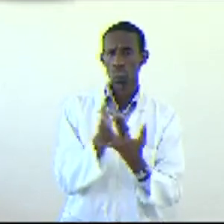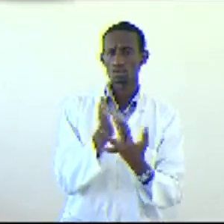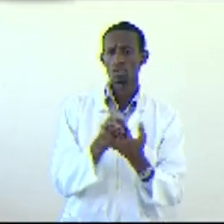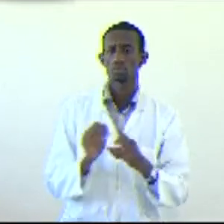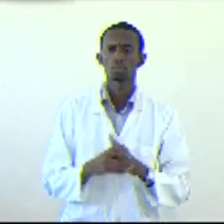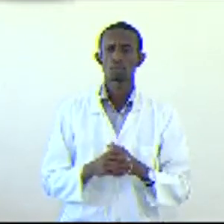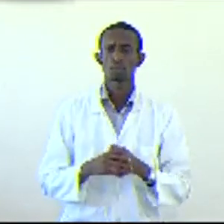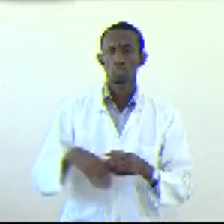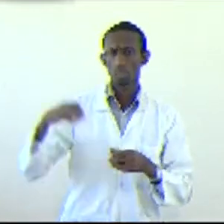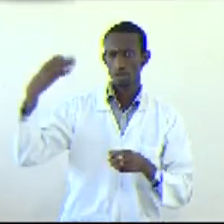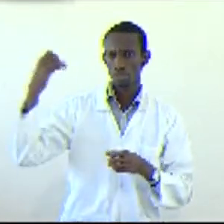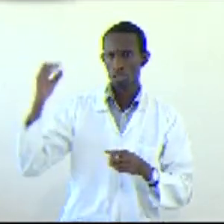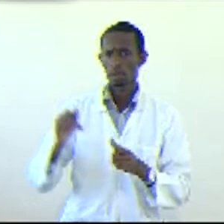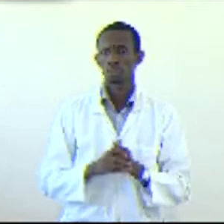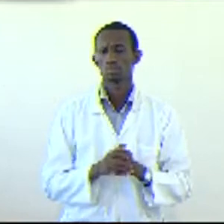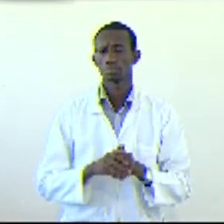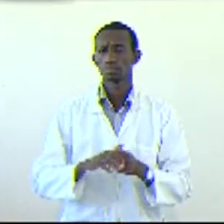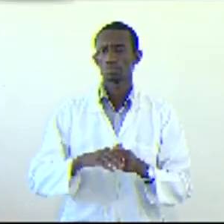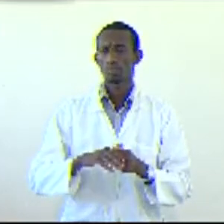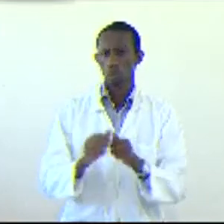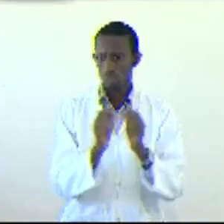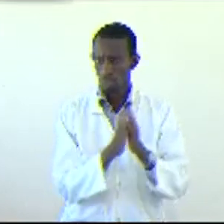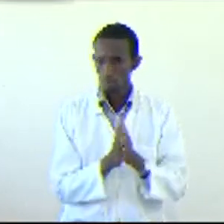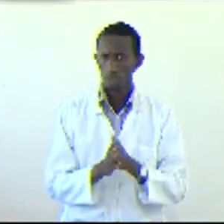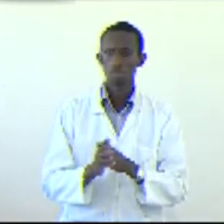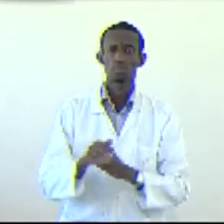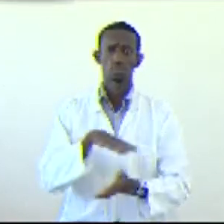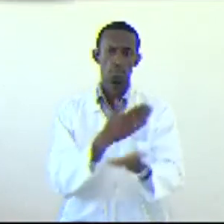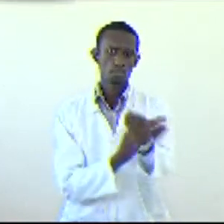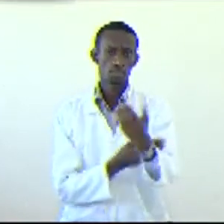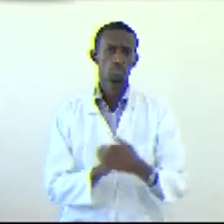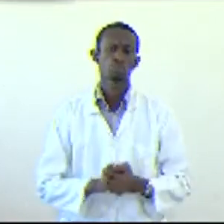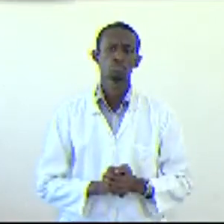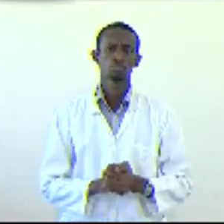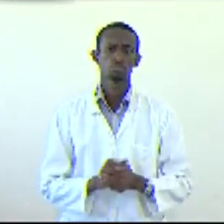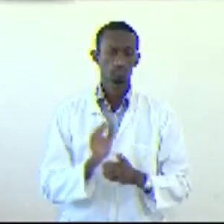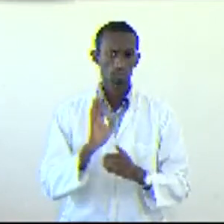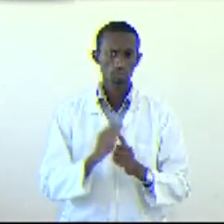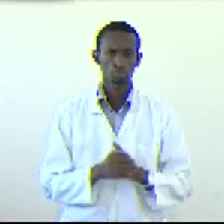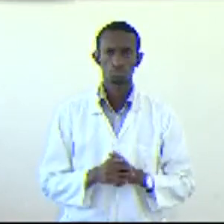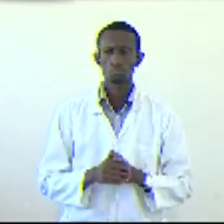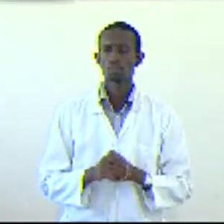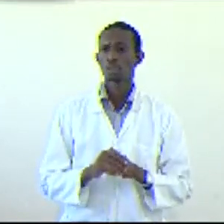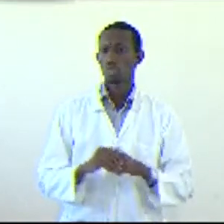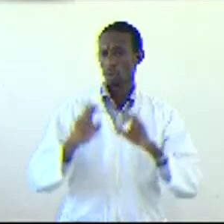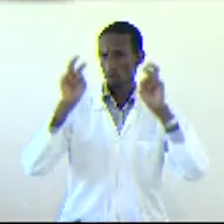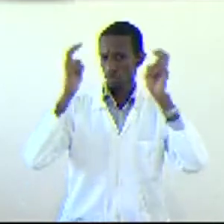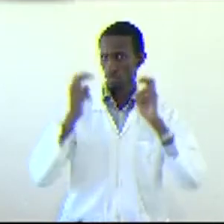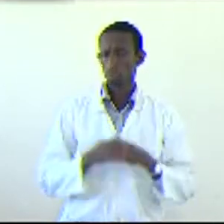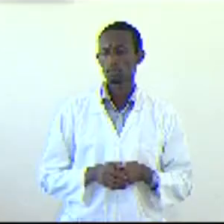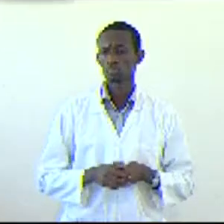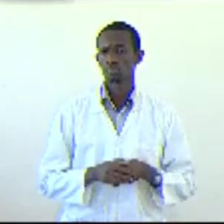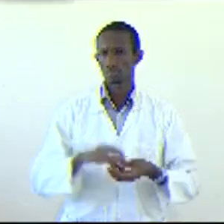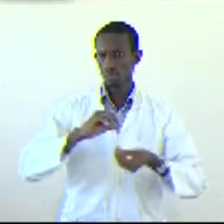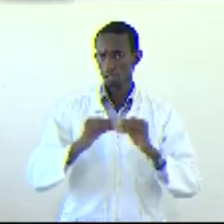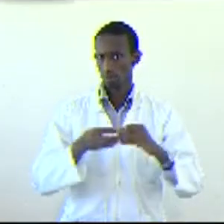But we are trying now to relate with the other phenomena, right? Good. So the lesson number 6 is where we are in,